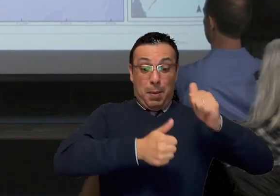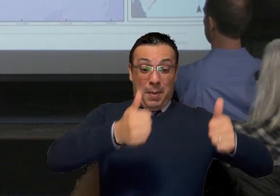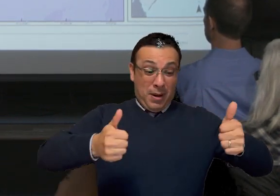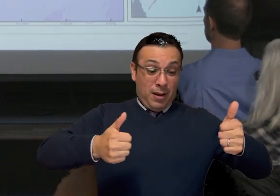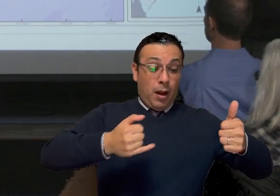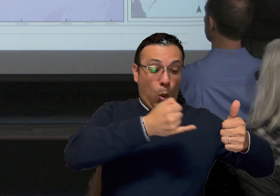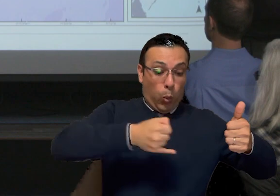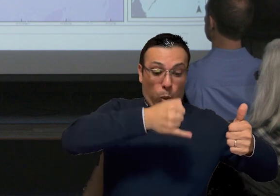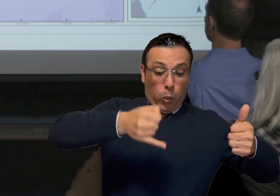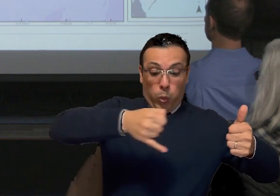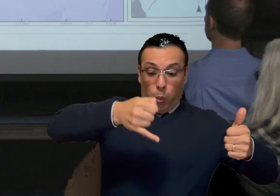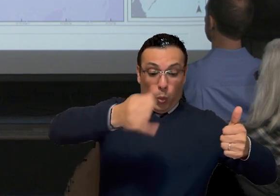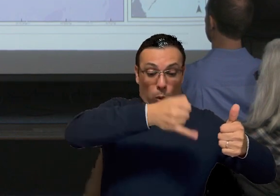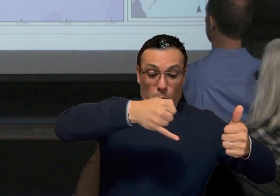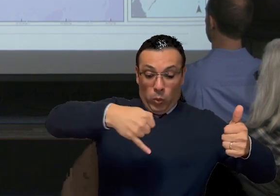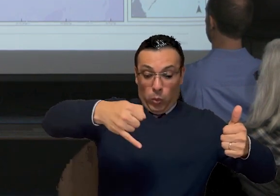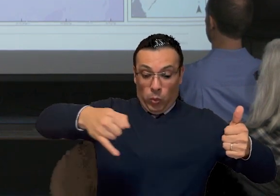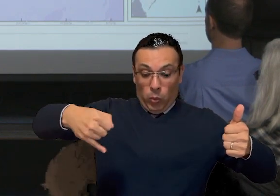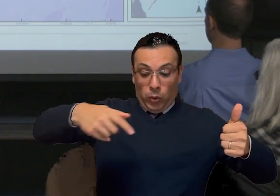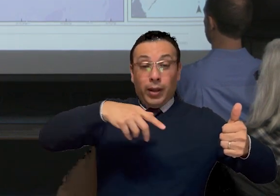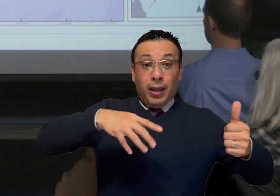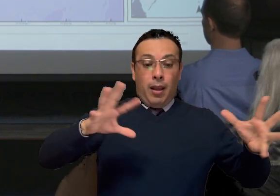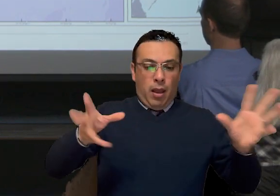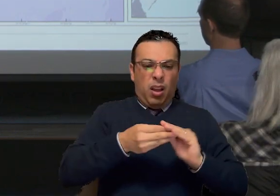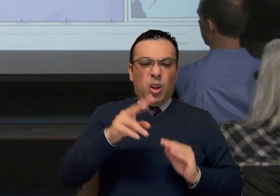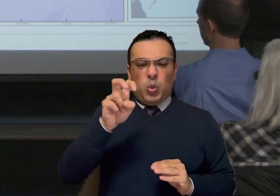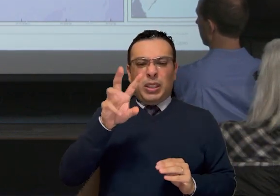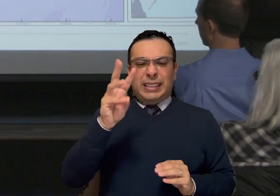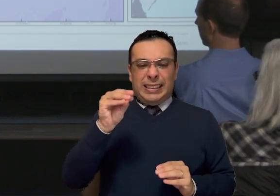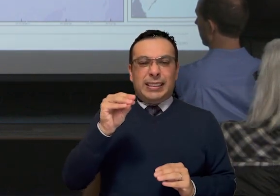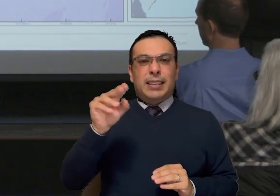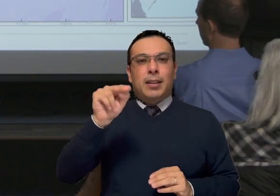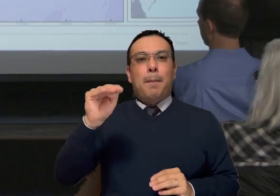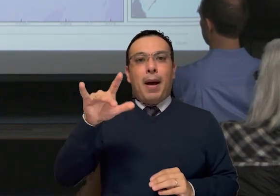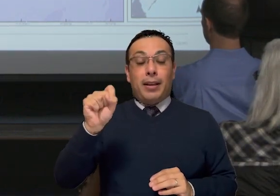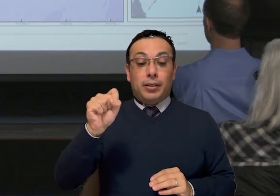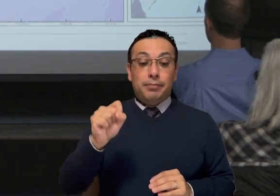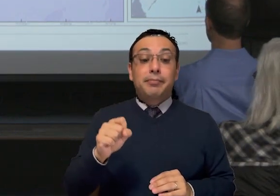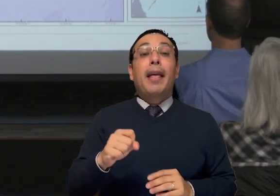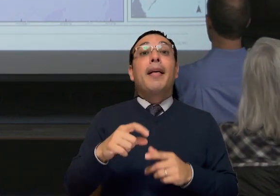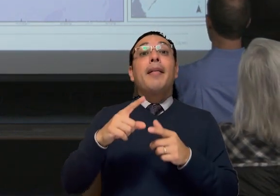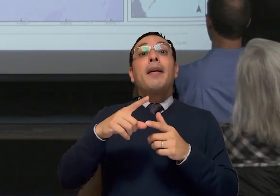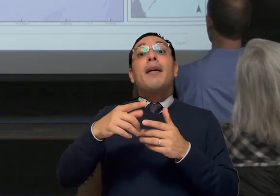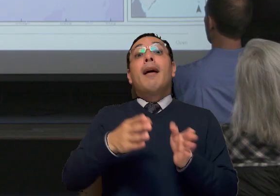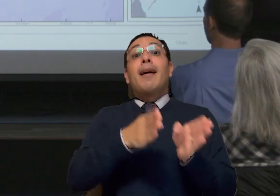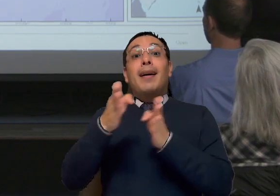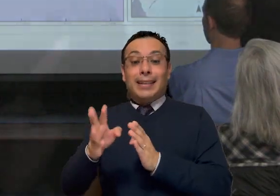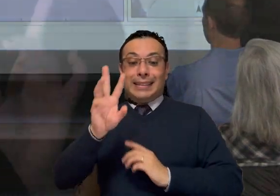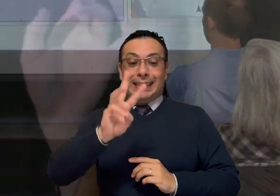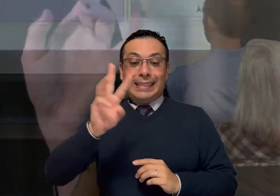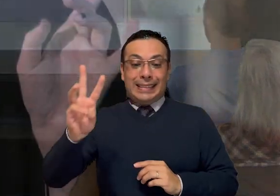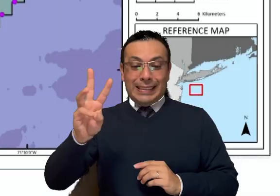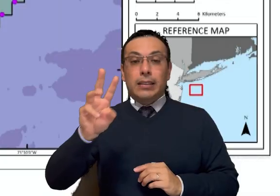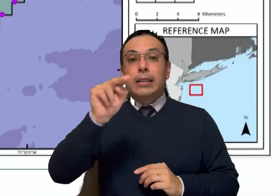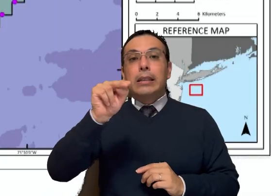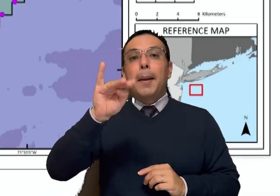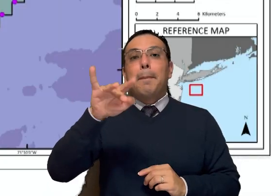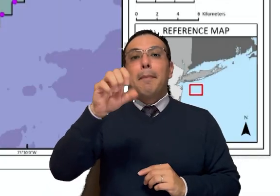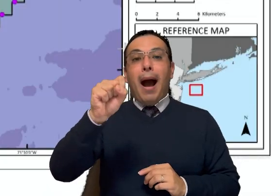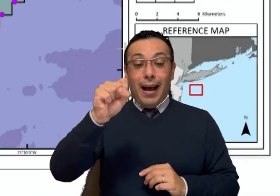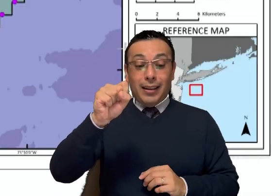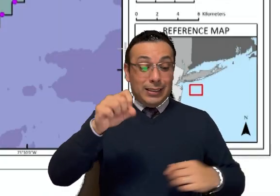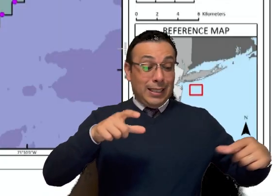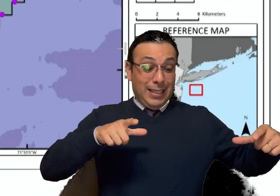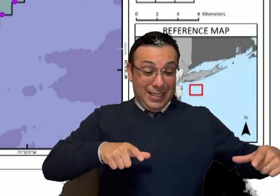turbines, and then 66 nautical miles of submarine export cable, which is the cables that go from the farm